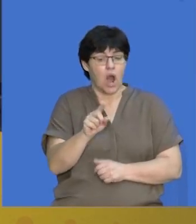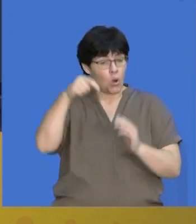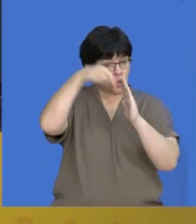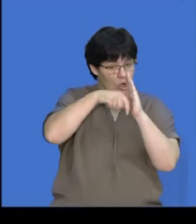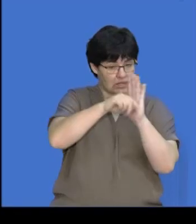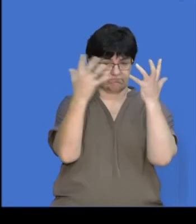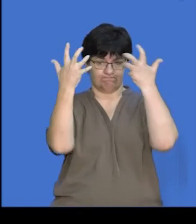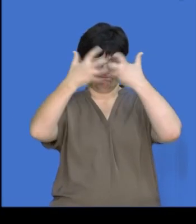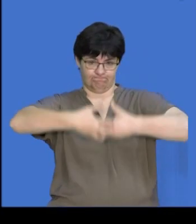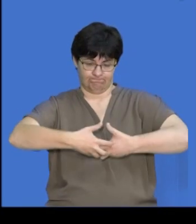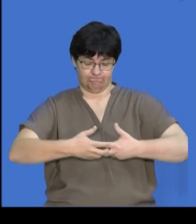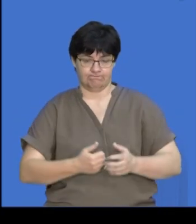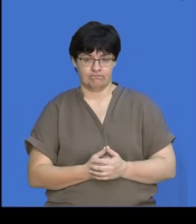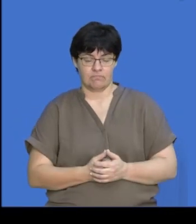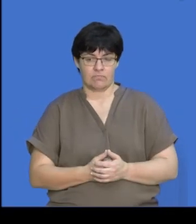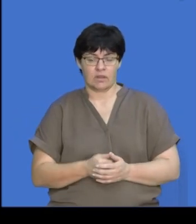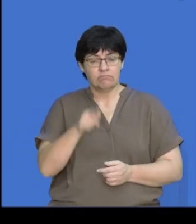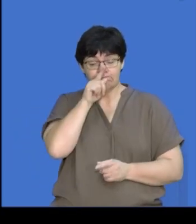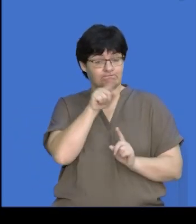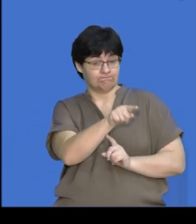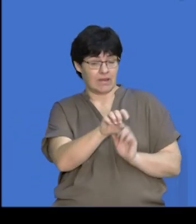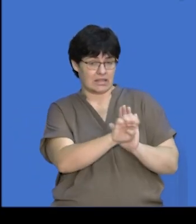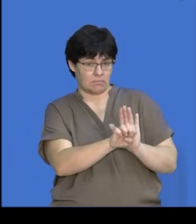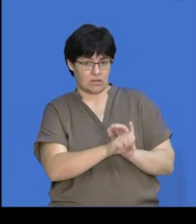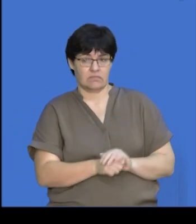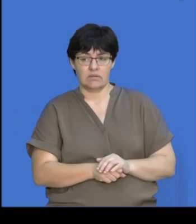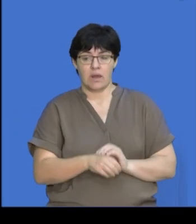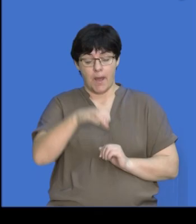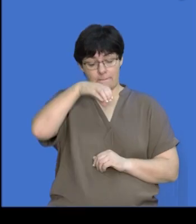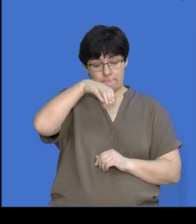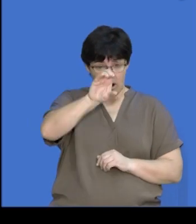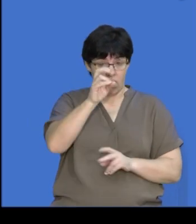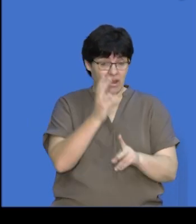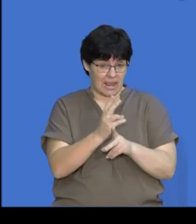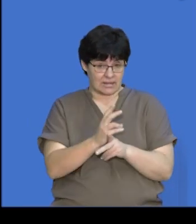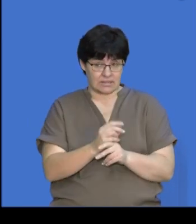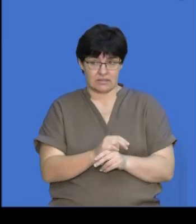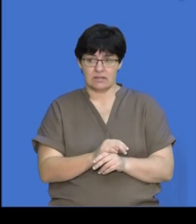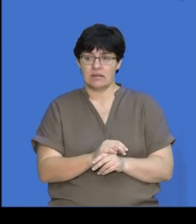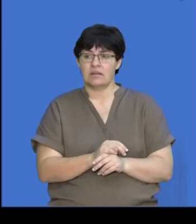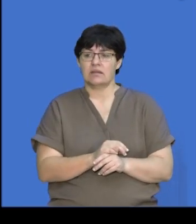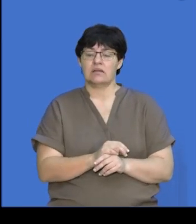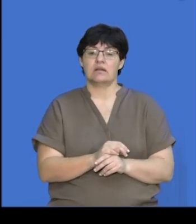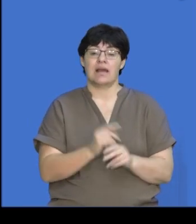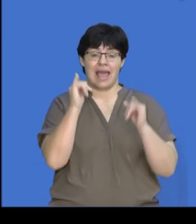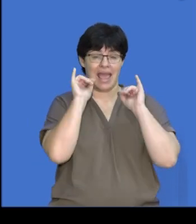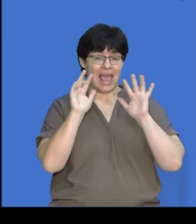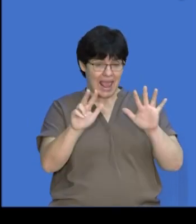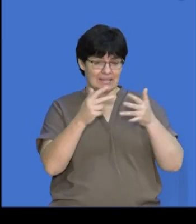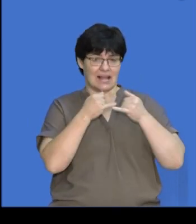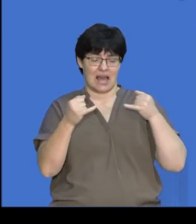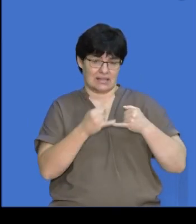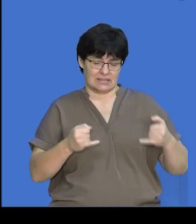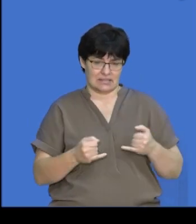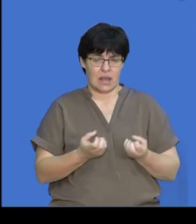content. Looking at this particular example, in a paragraph, again, a standard statement, 8 lines. And many of